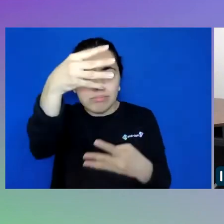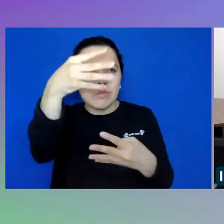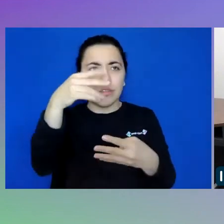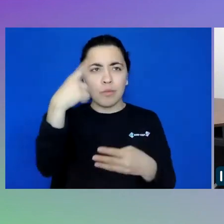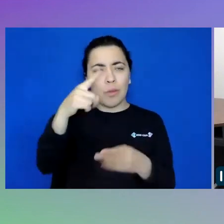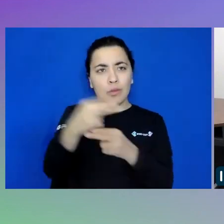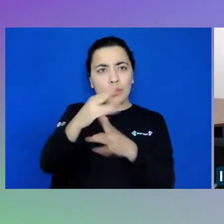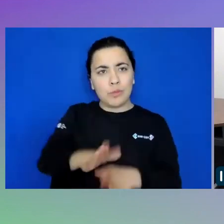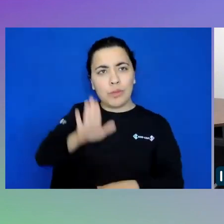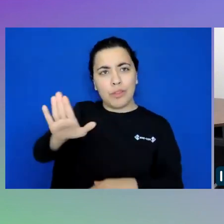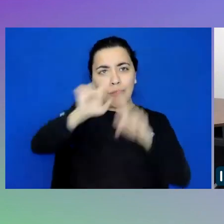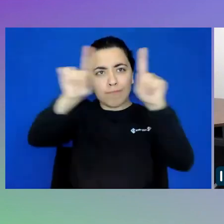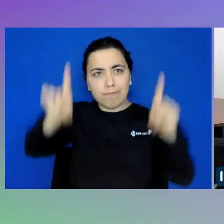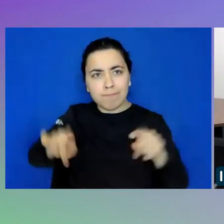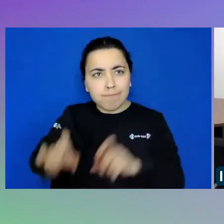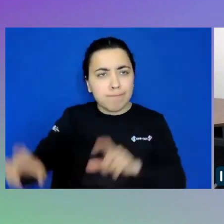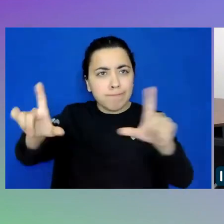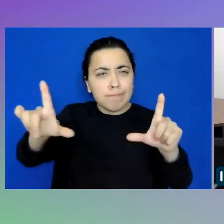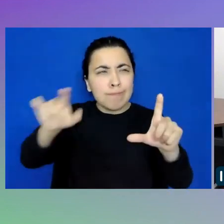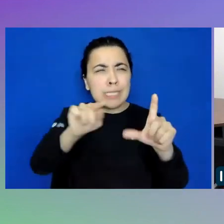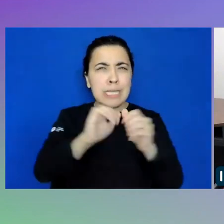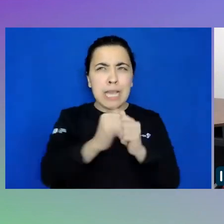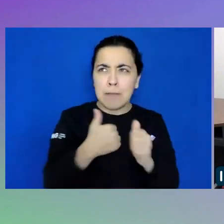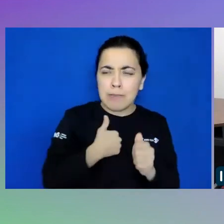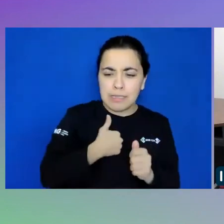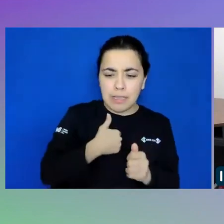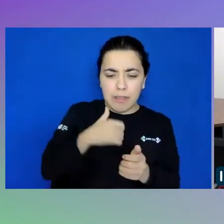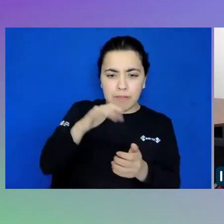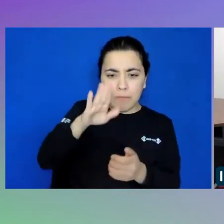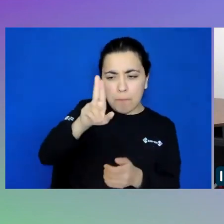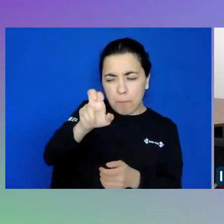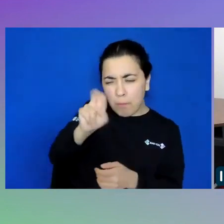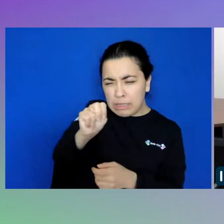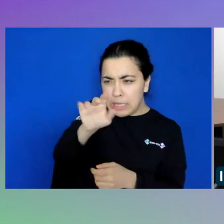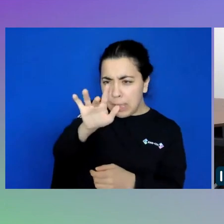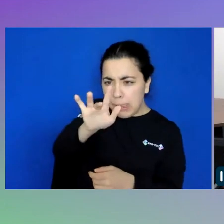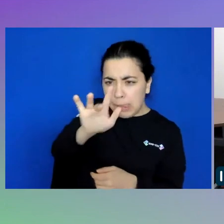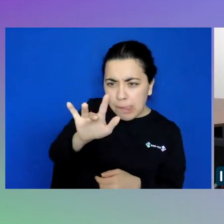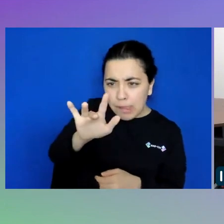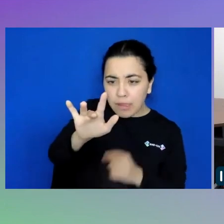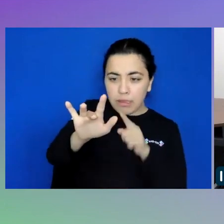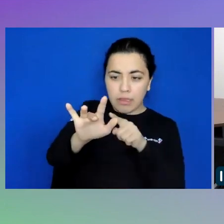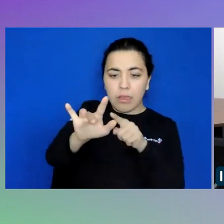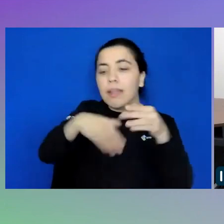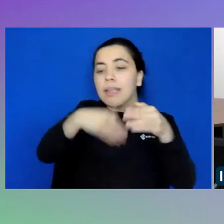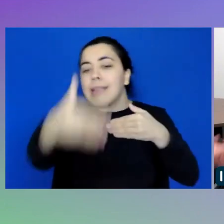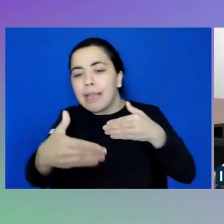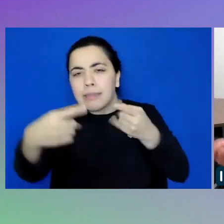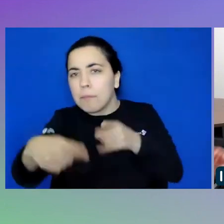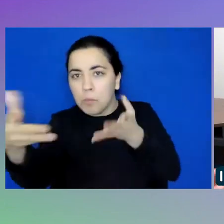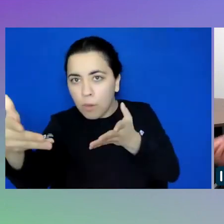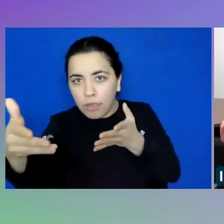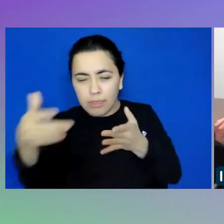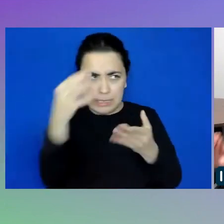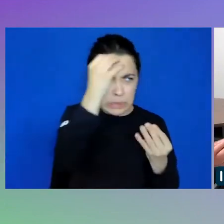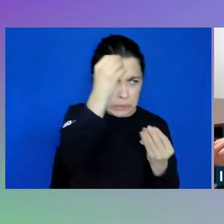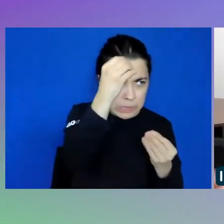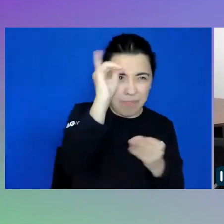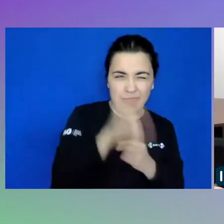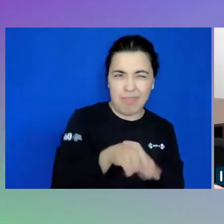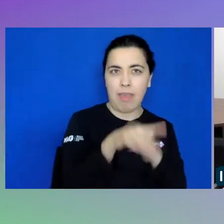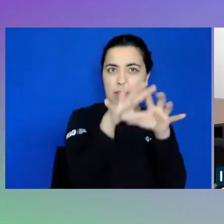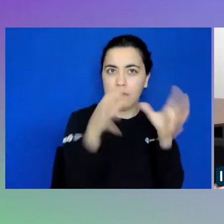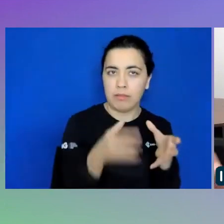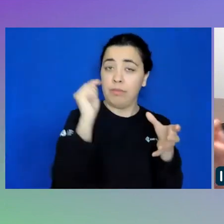portal? Or how do I get a button to do a certain thing when I activate it? Hook onto